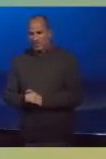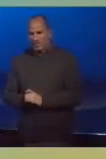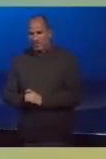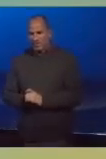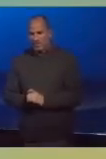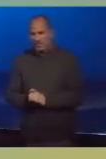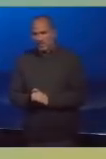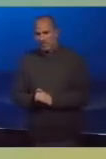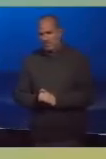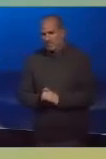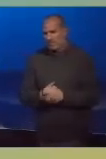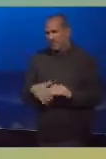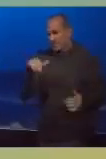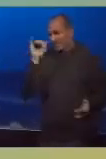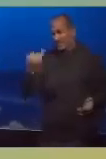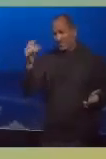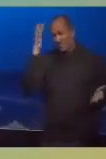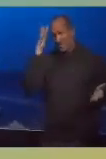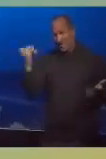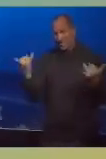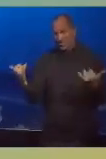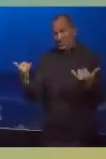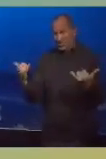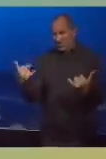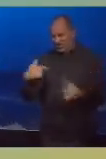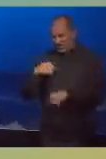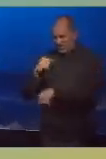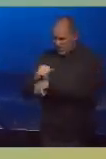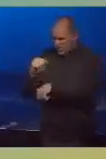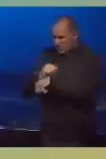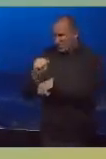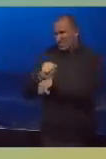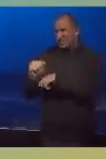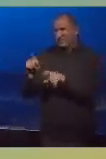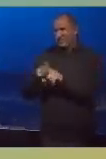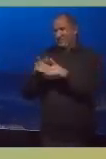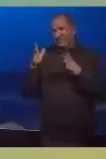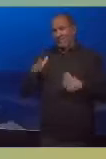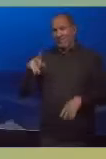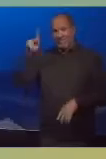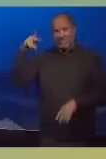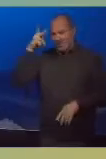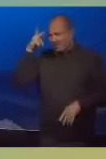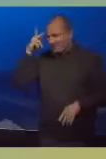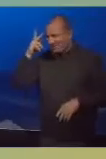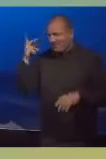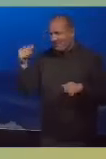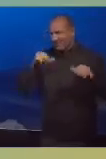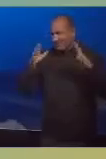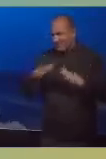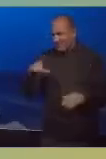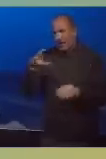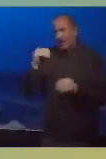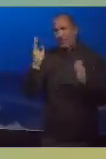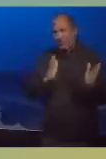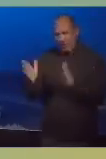That is why today, I'm working as a political scientist and a leader in